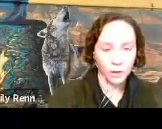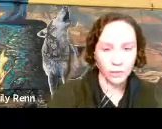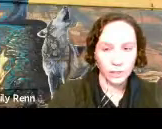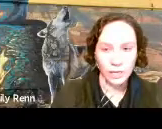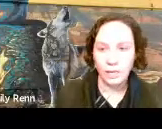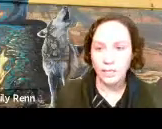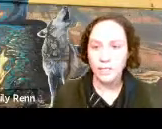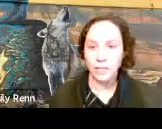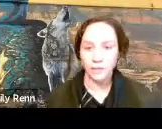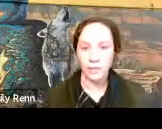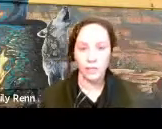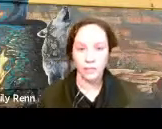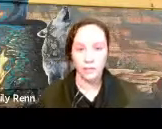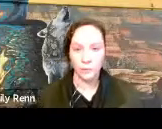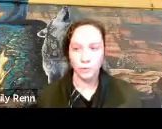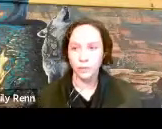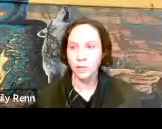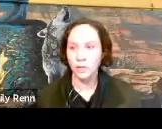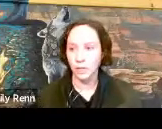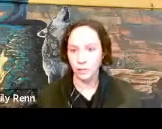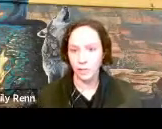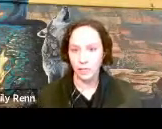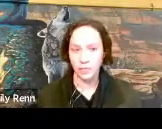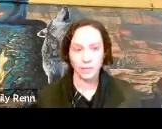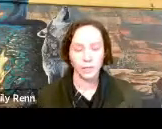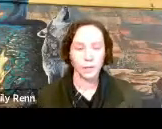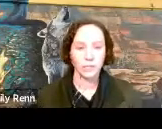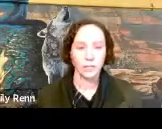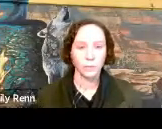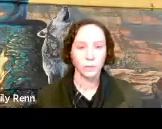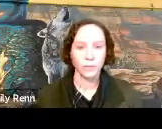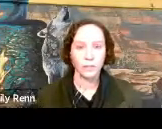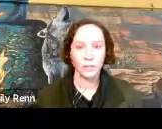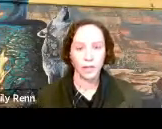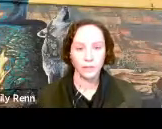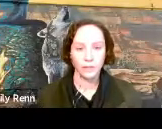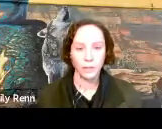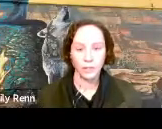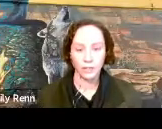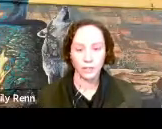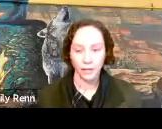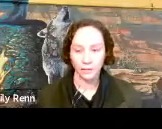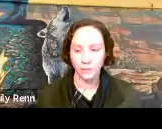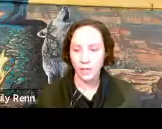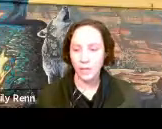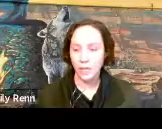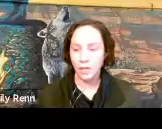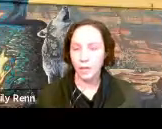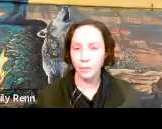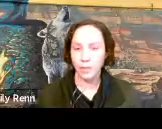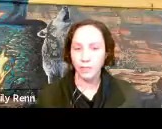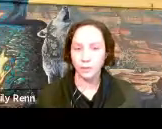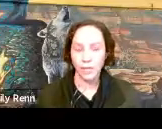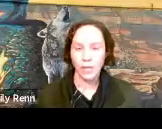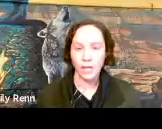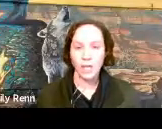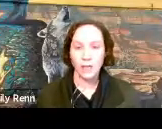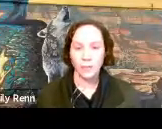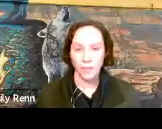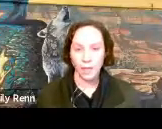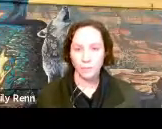There were only 7 individual unrelated Mexican wolves left alive. And